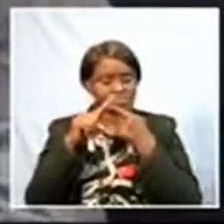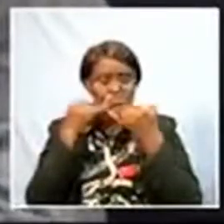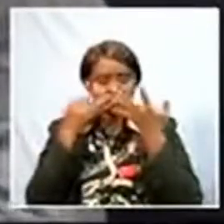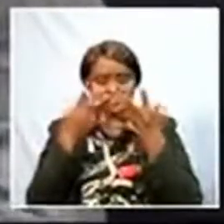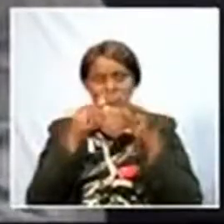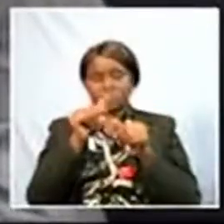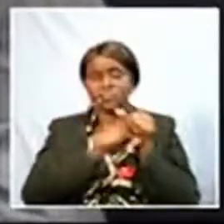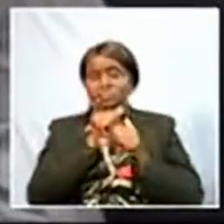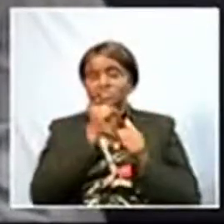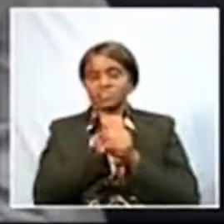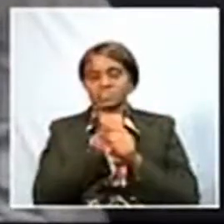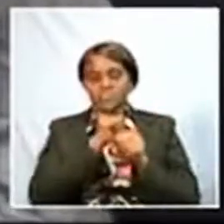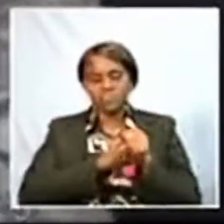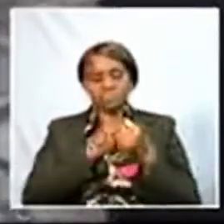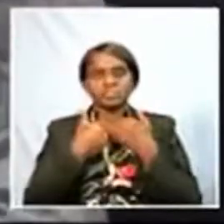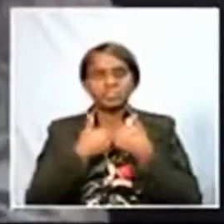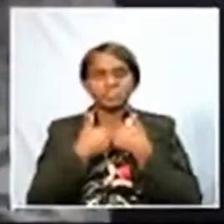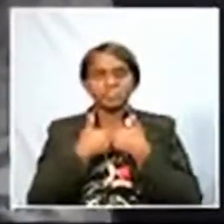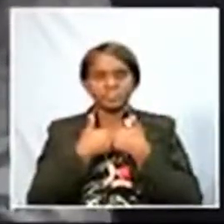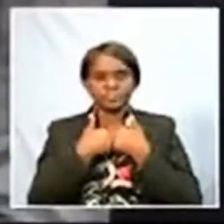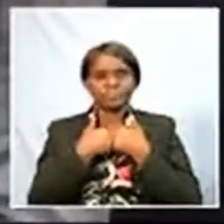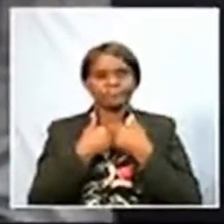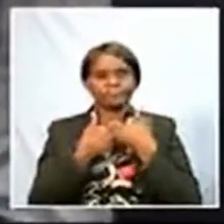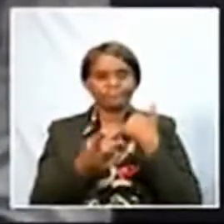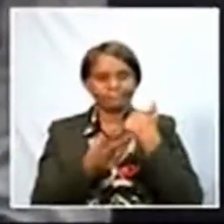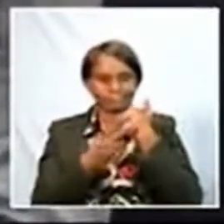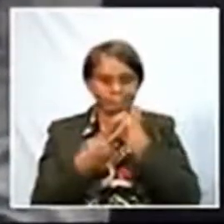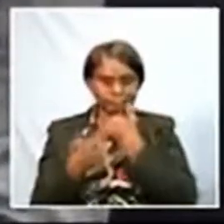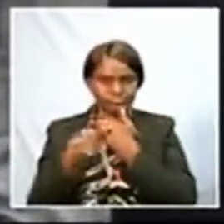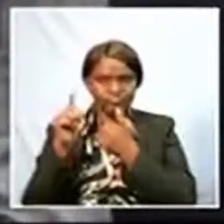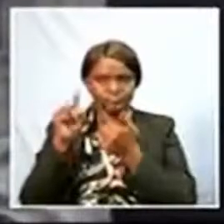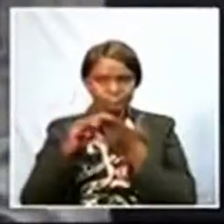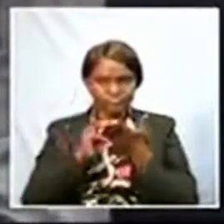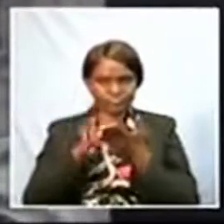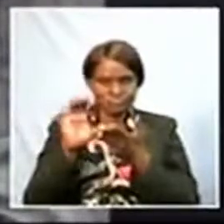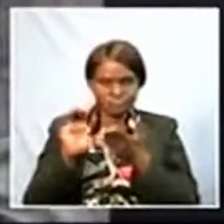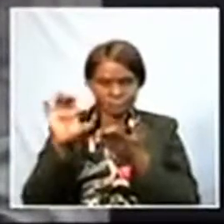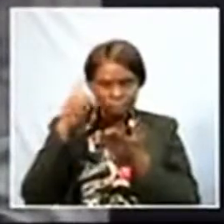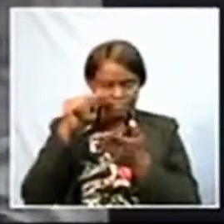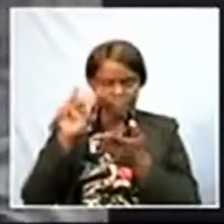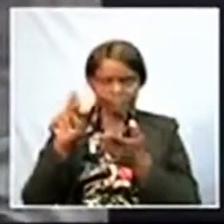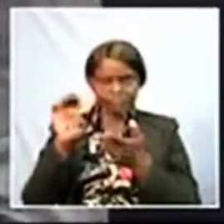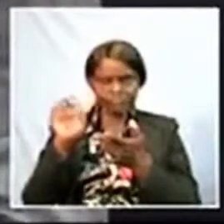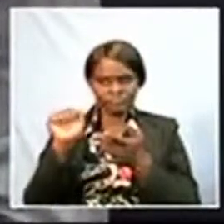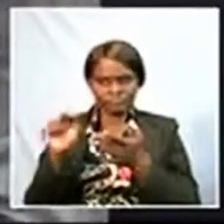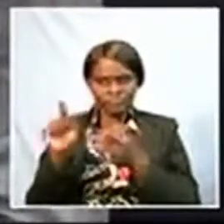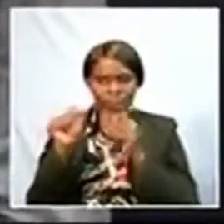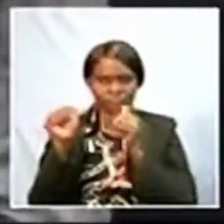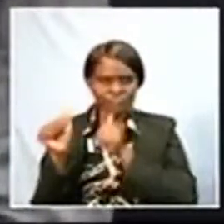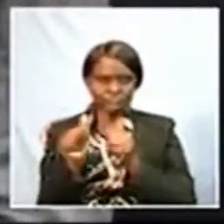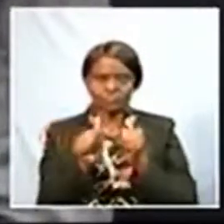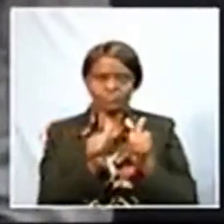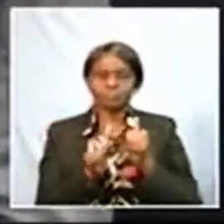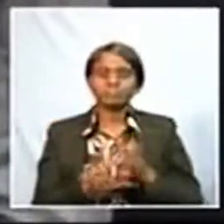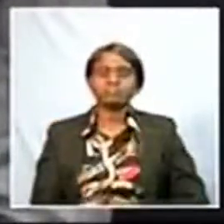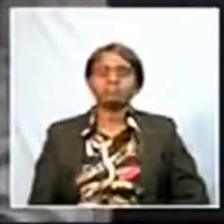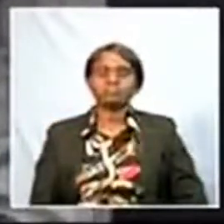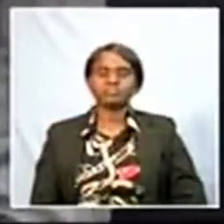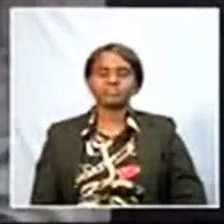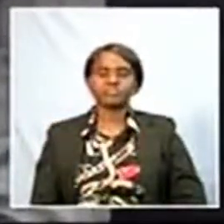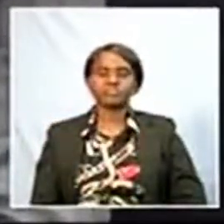year we've been saving that 1 million kwacha allocated for RIA activities.